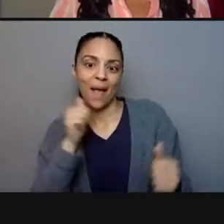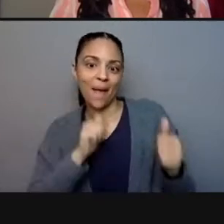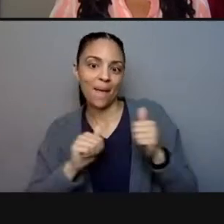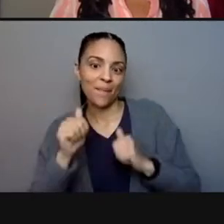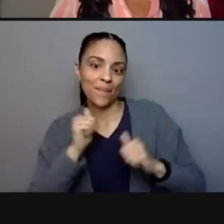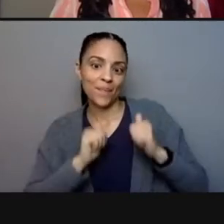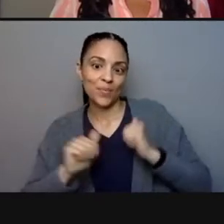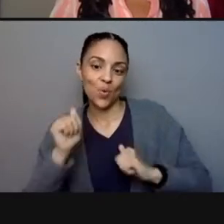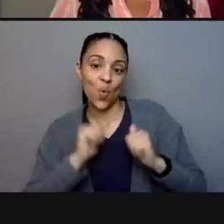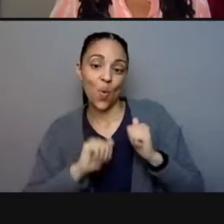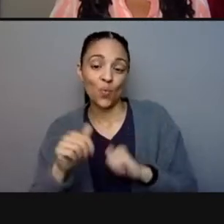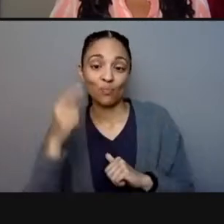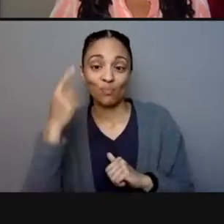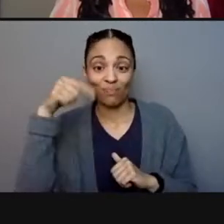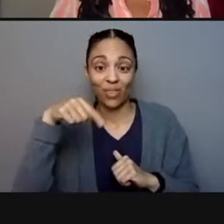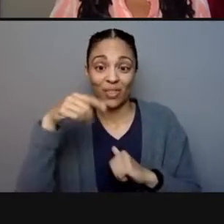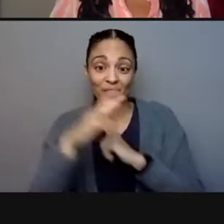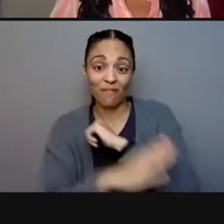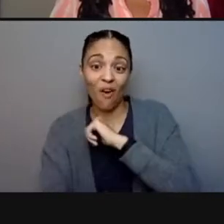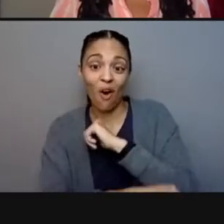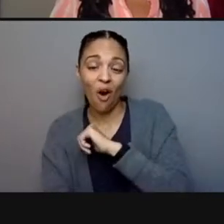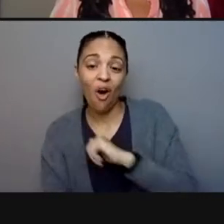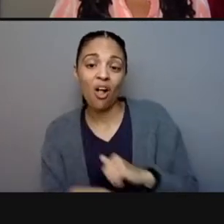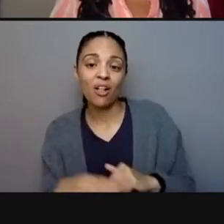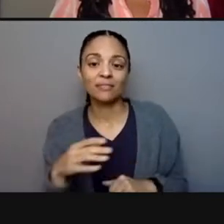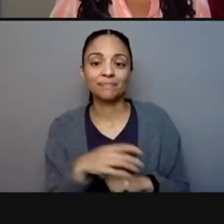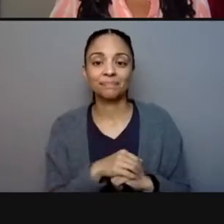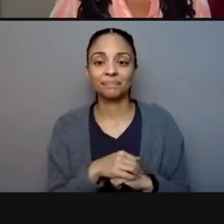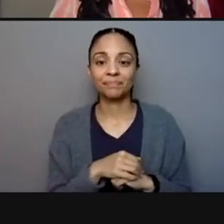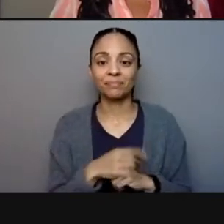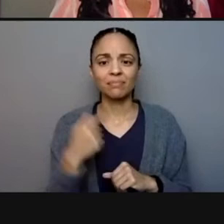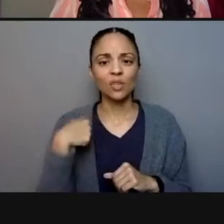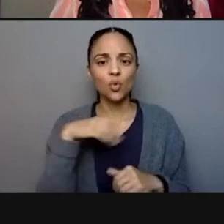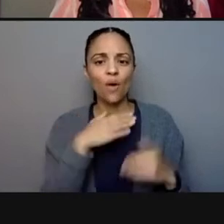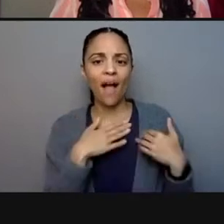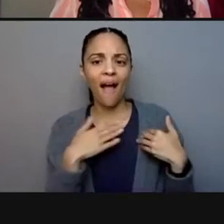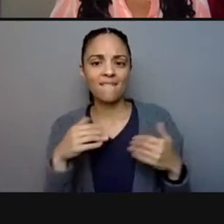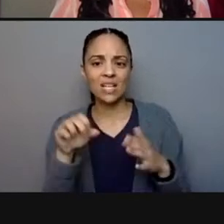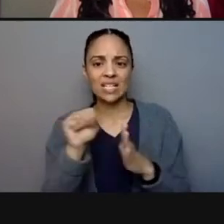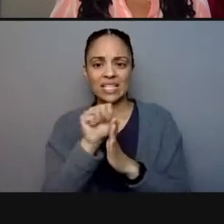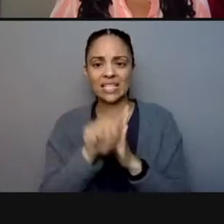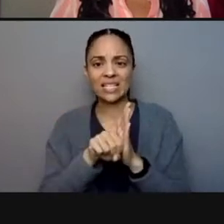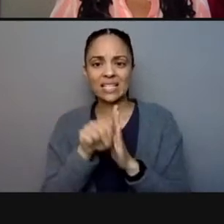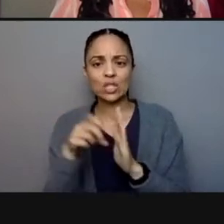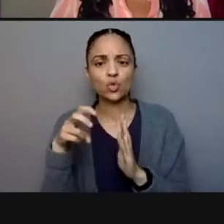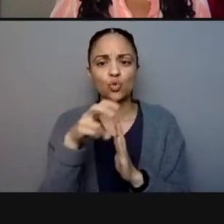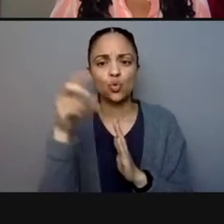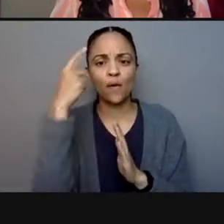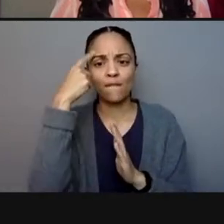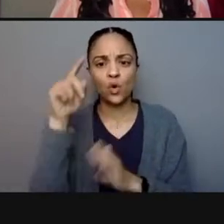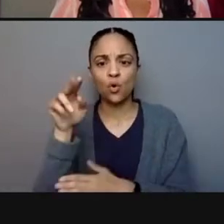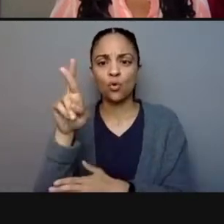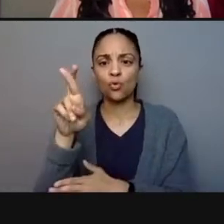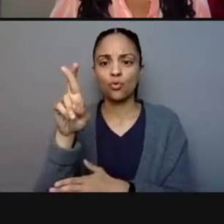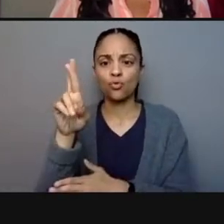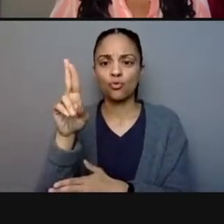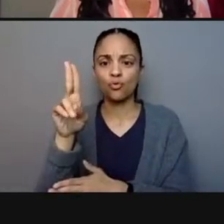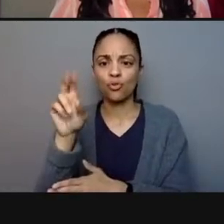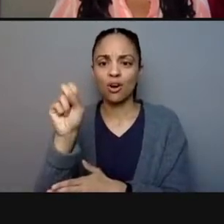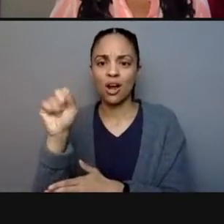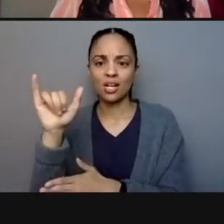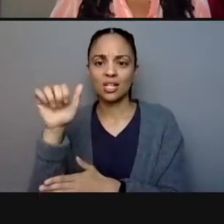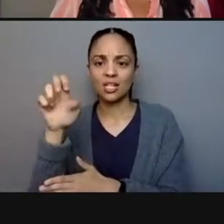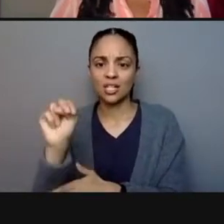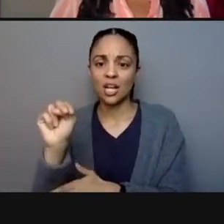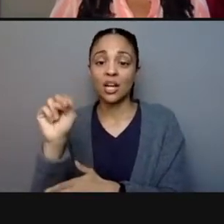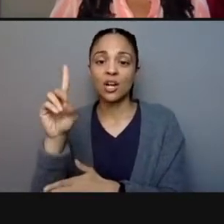out. Look for the season 2 of Russian Doll, and some other things being cooked up that I can't speak on until they're really more